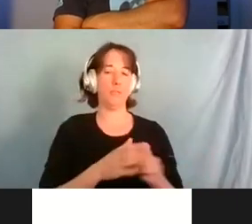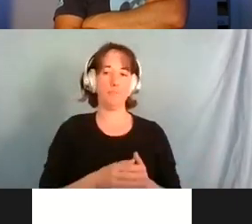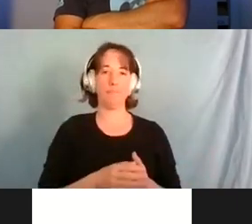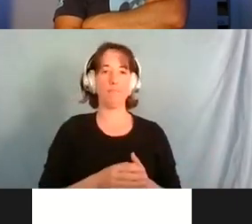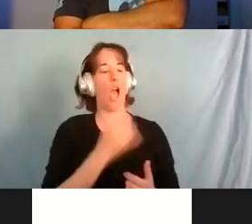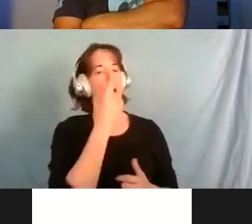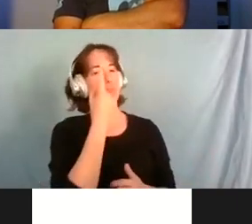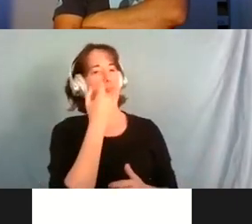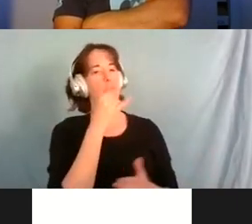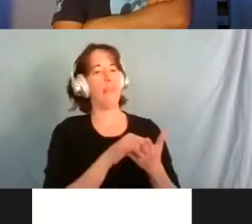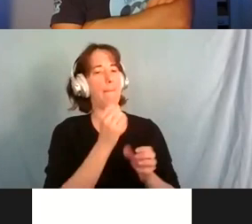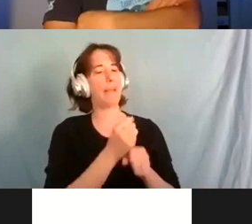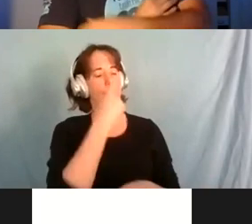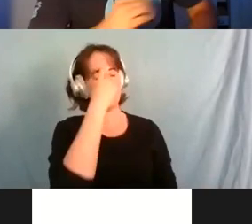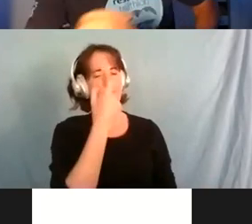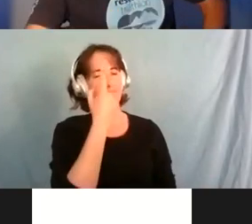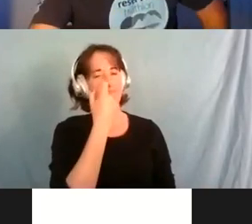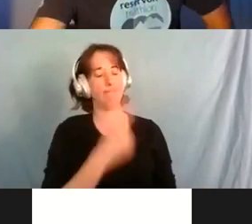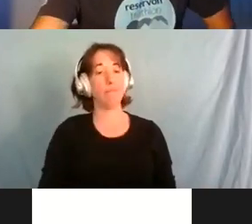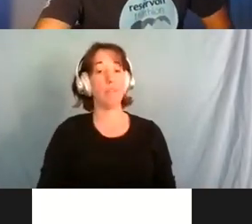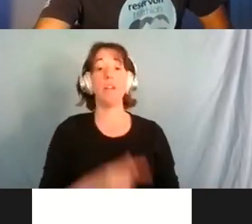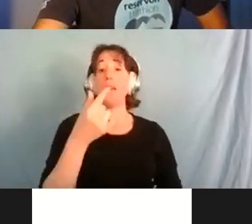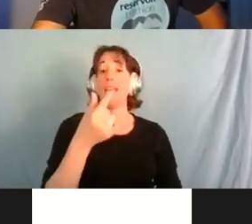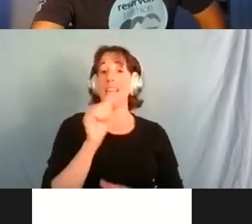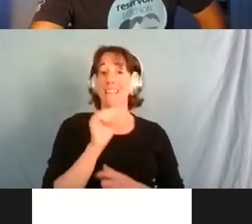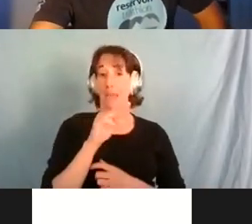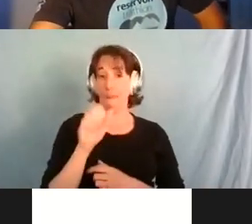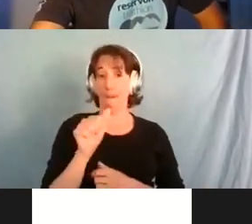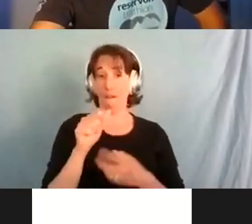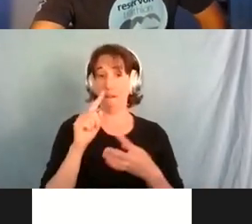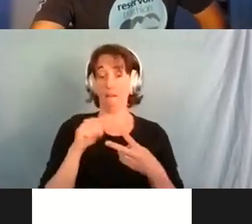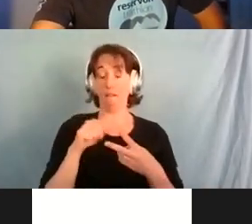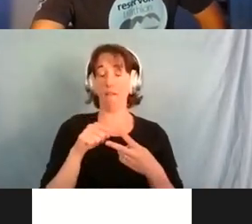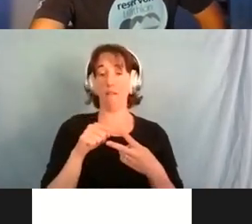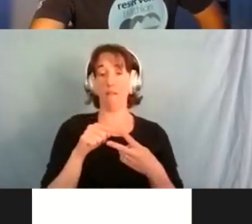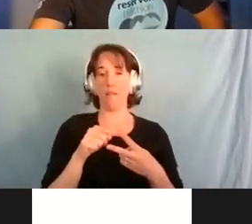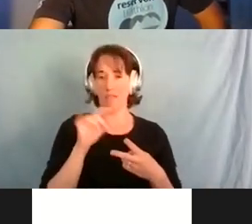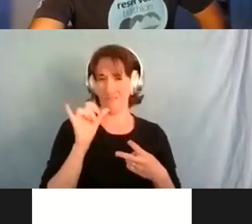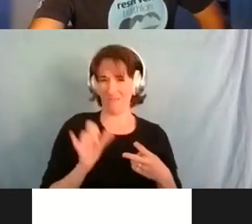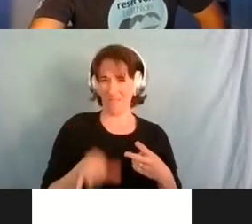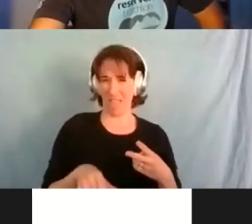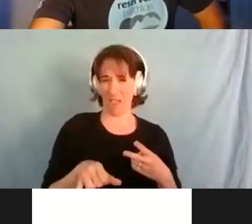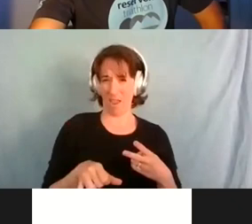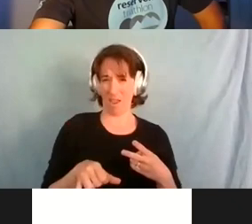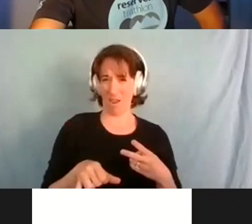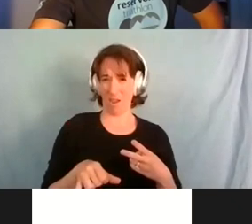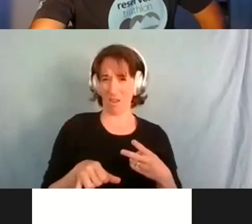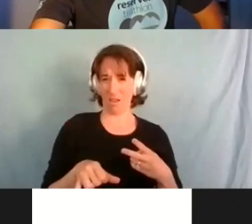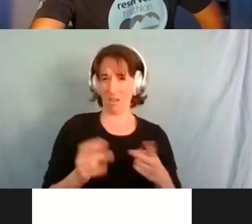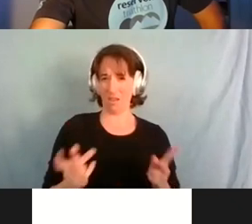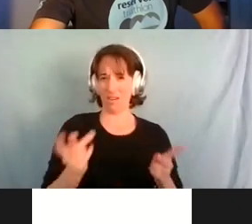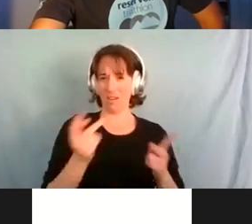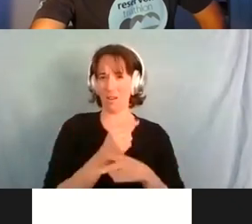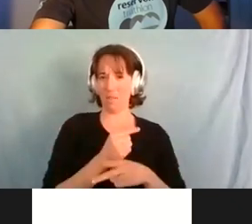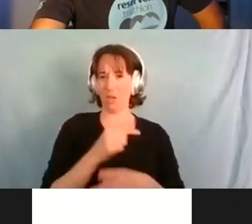Yeah. The gamma, is that being multiplied to QS prime A